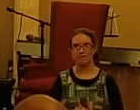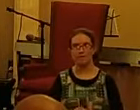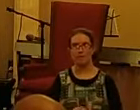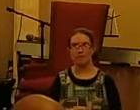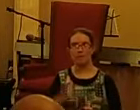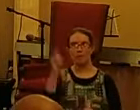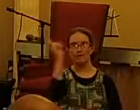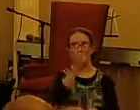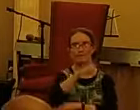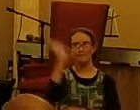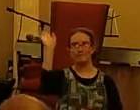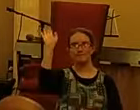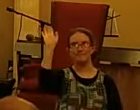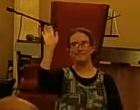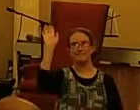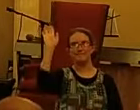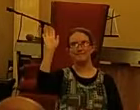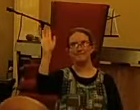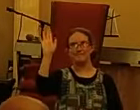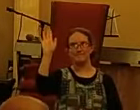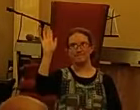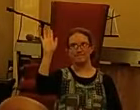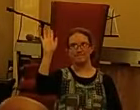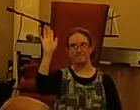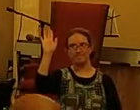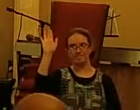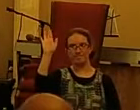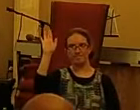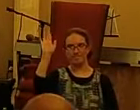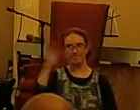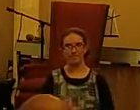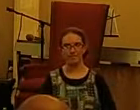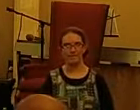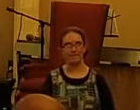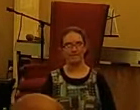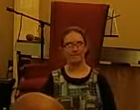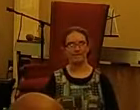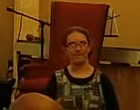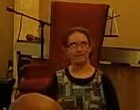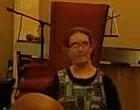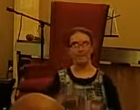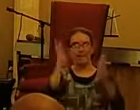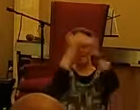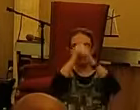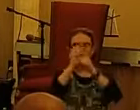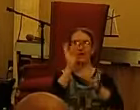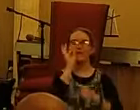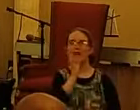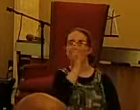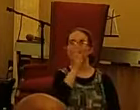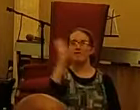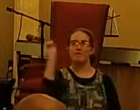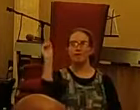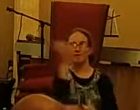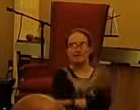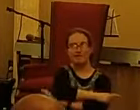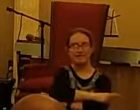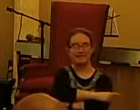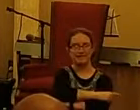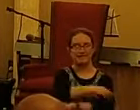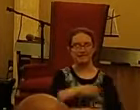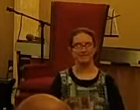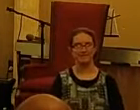about one day? All right, there's several hands there. But imagine fasting 40 days.